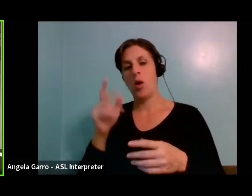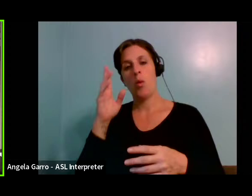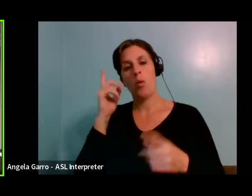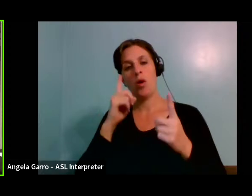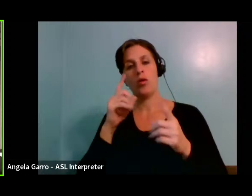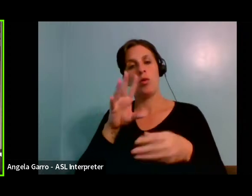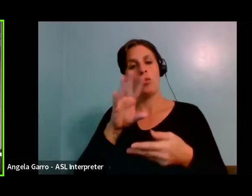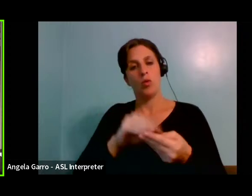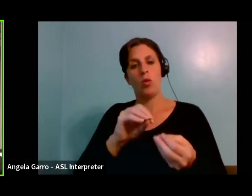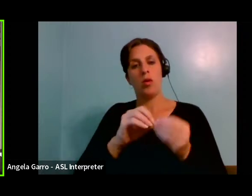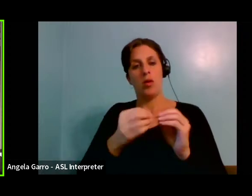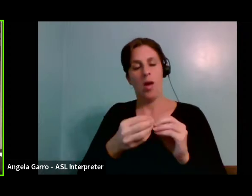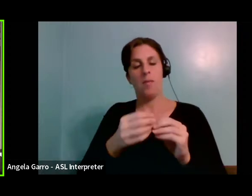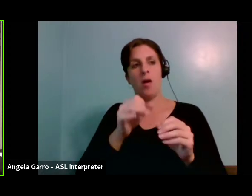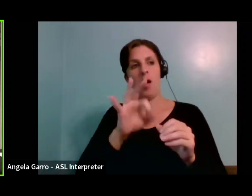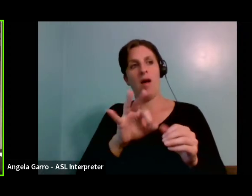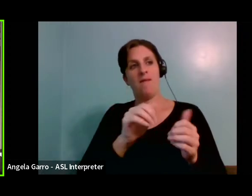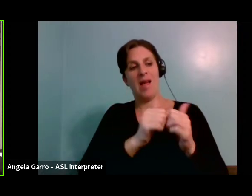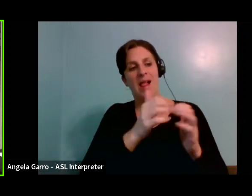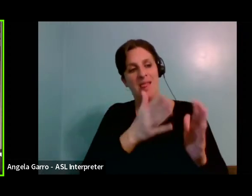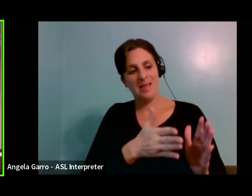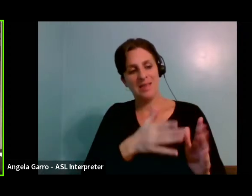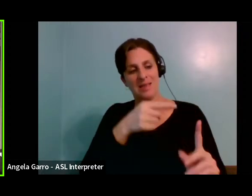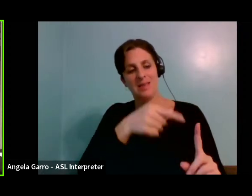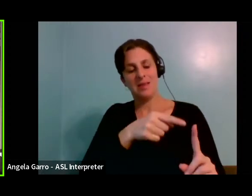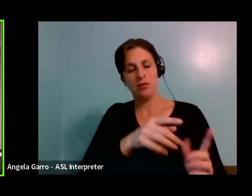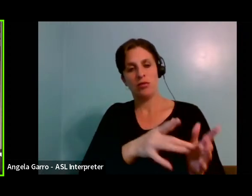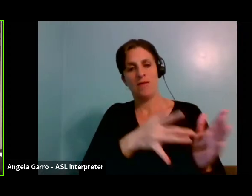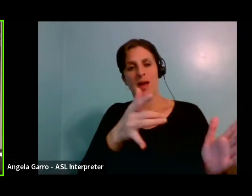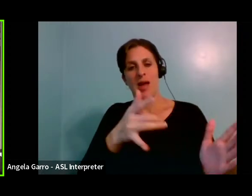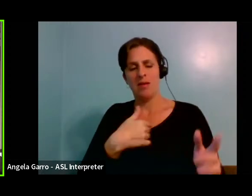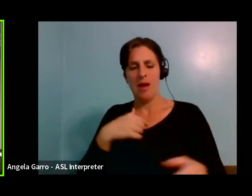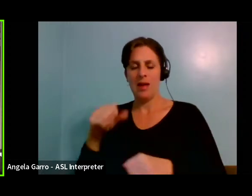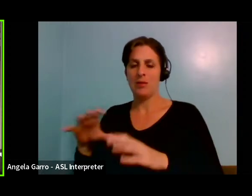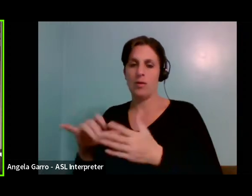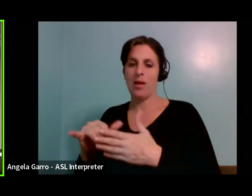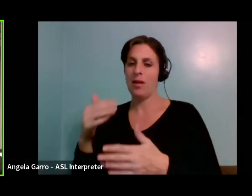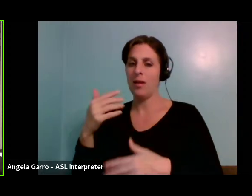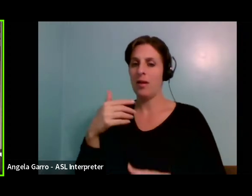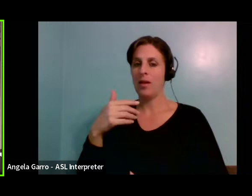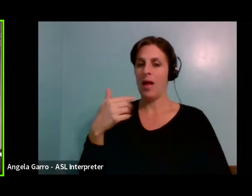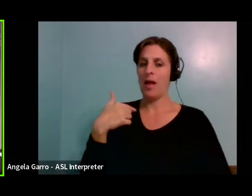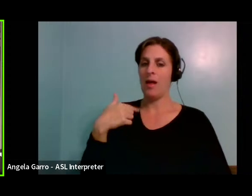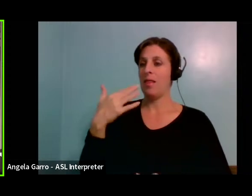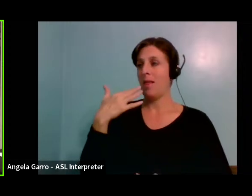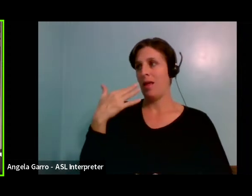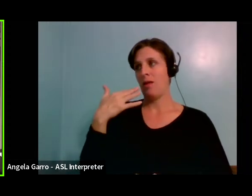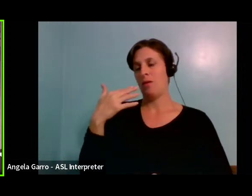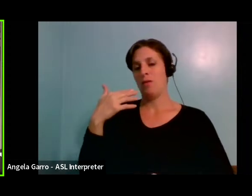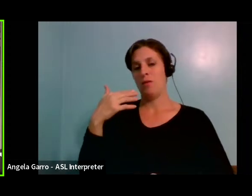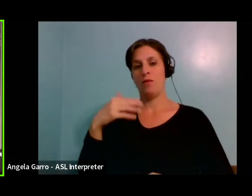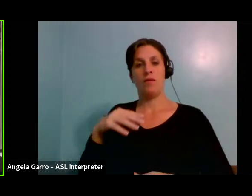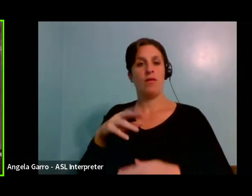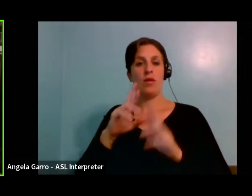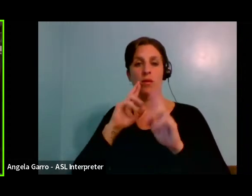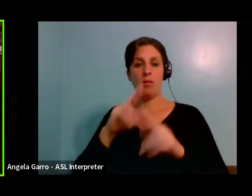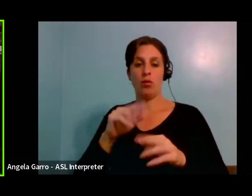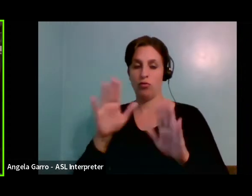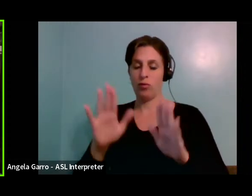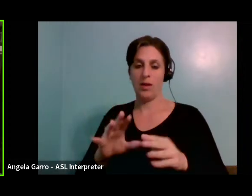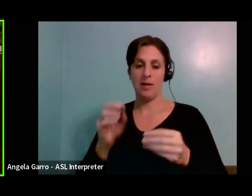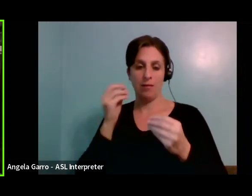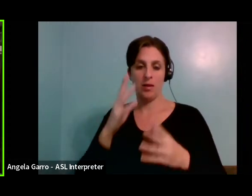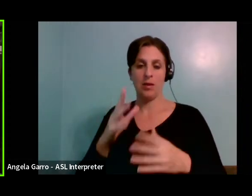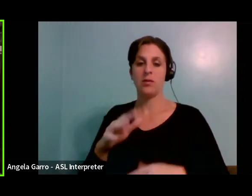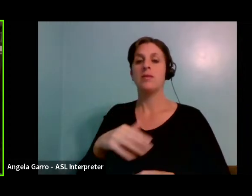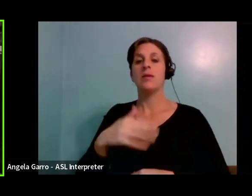athletes that took advantage of this, but. I can do that. Yeah. Okay, thanks. Thank you for the report. I think it's really great information. Thanks.